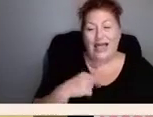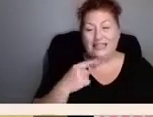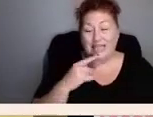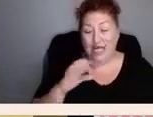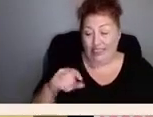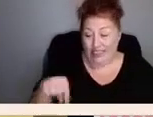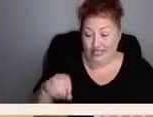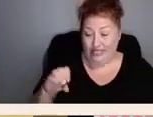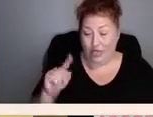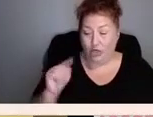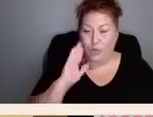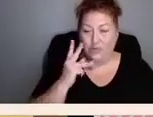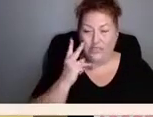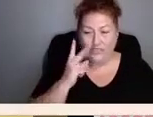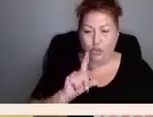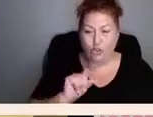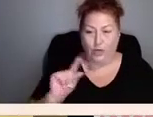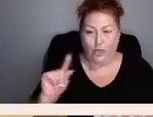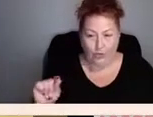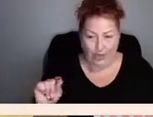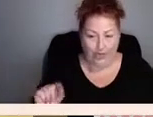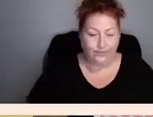you'll see 2020.